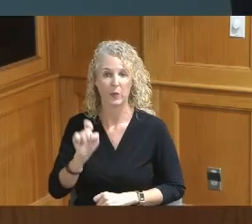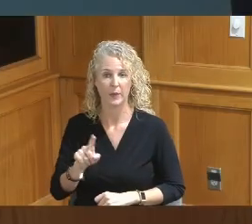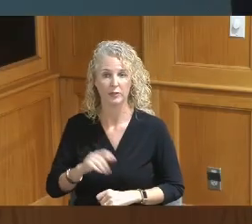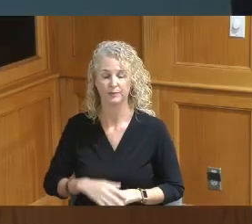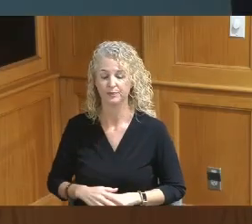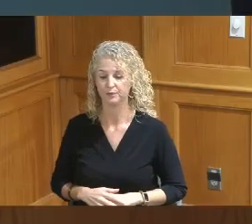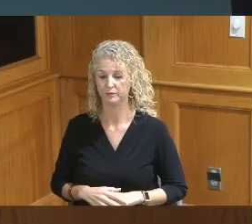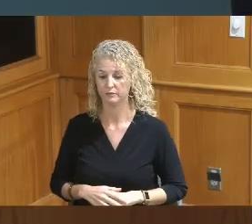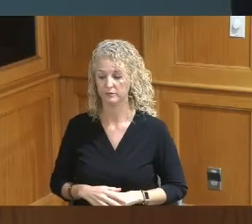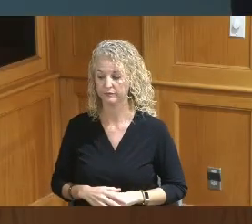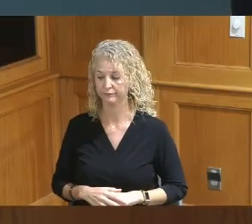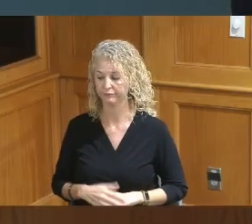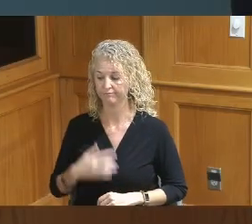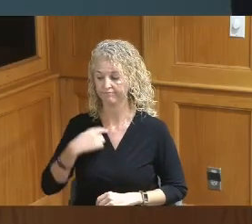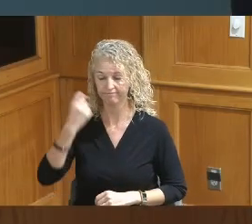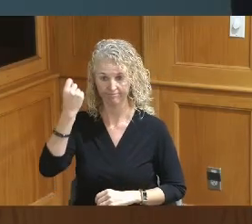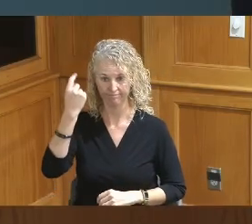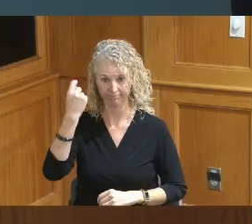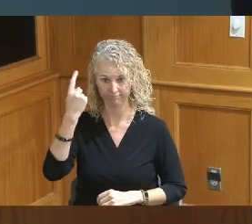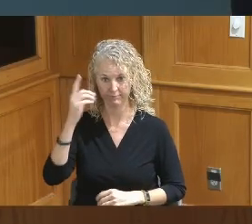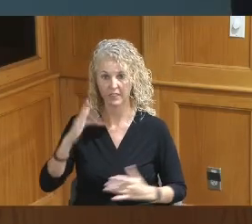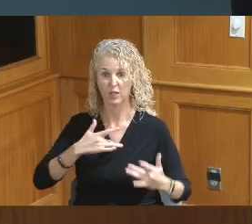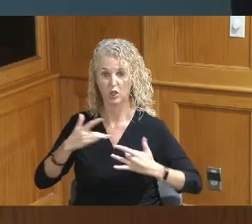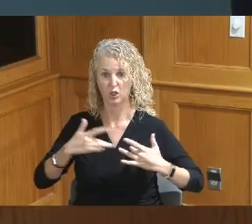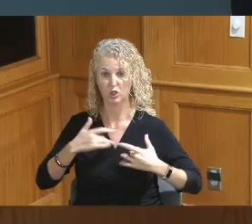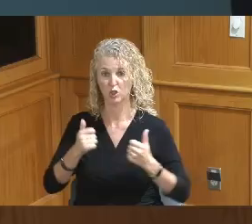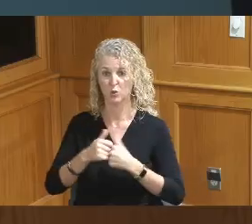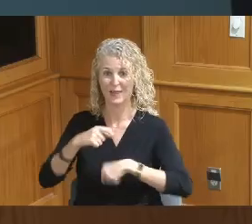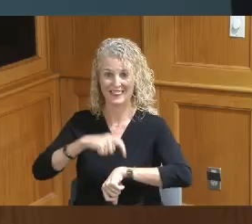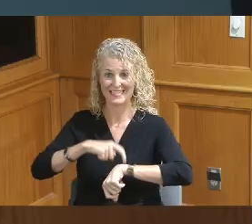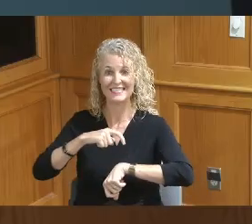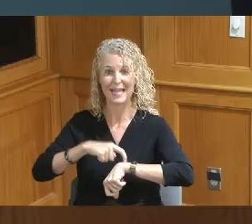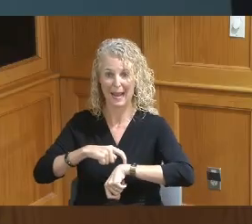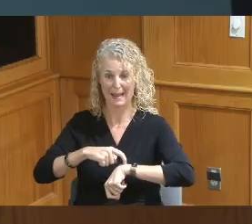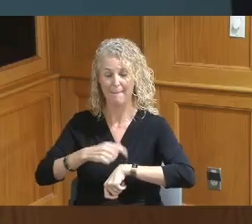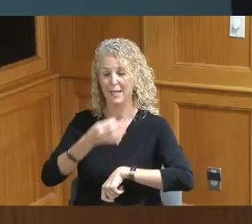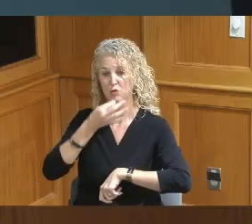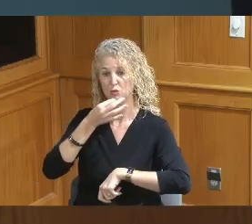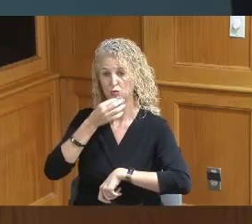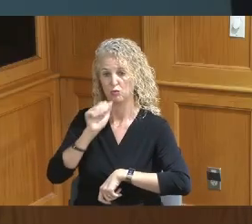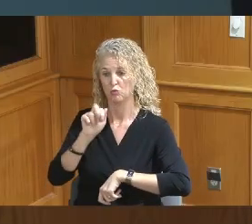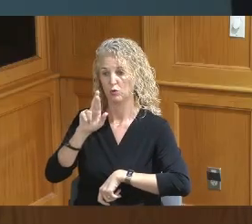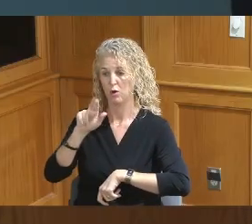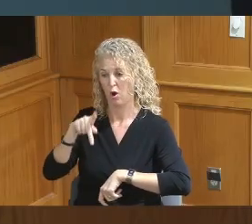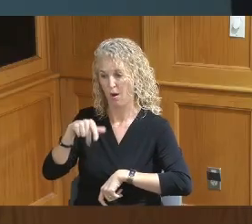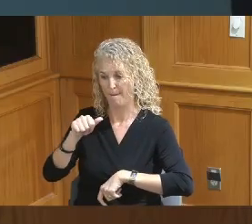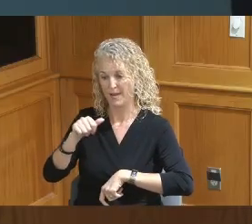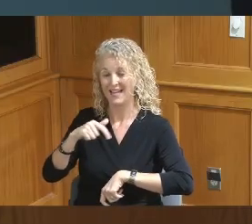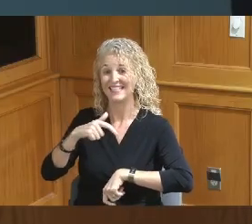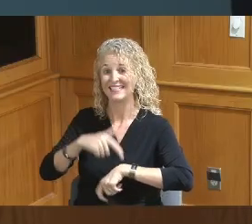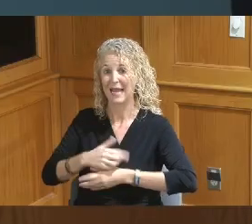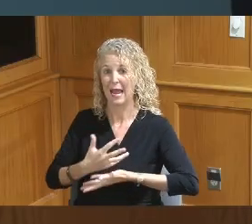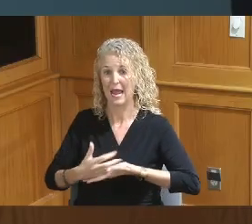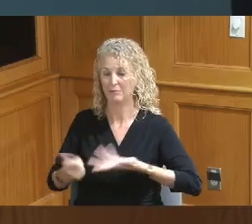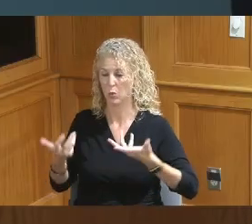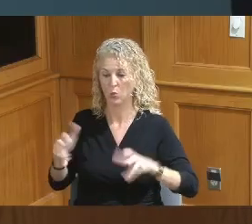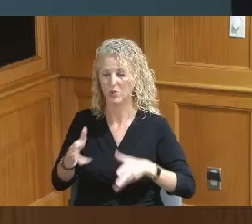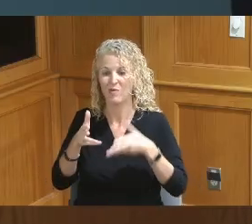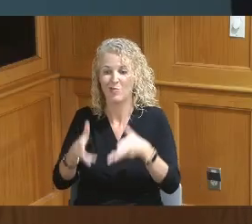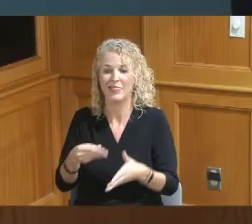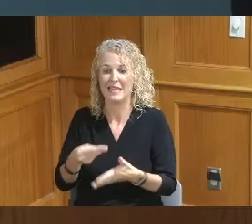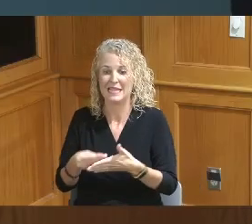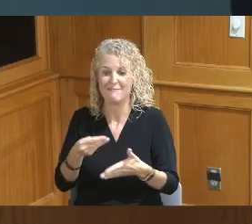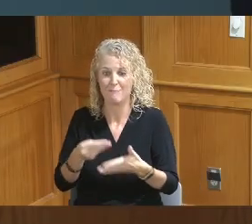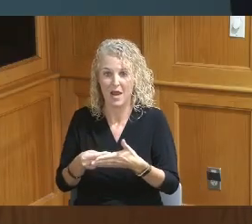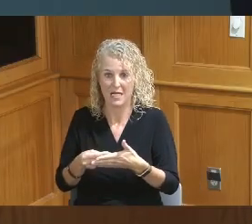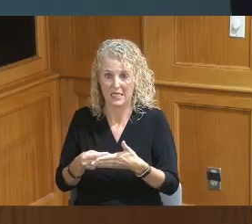so I understand the concern about the timing here, the ARPA dollars. We do not want to leave any money on the table. So